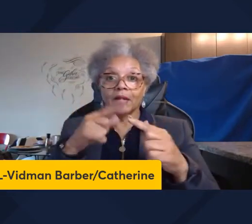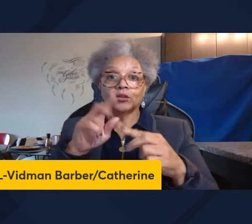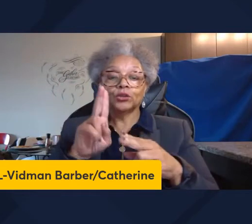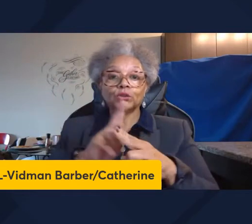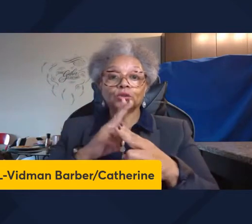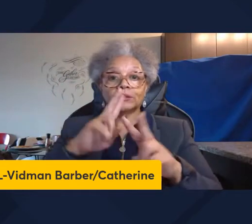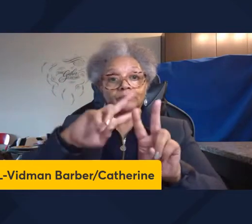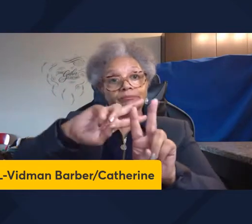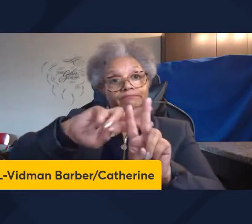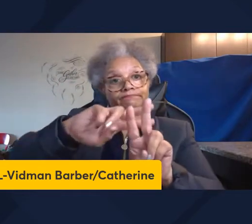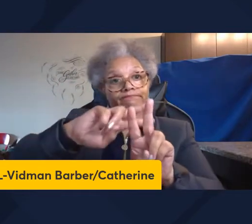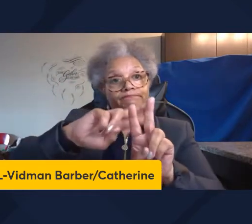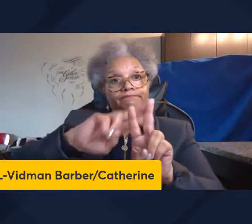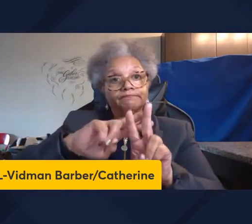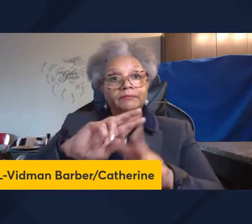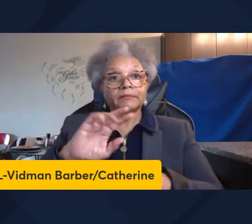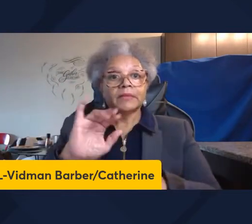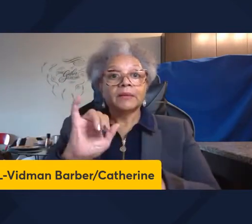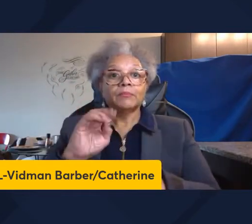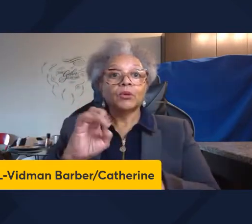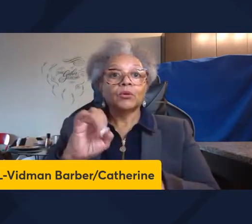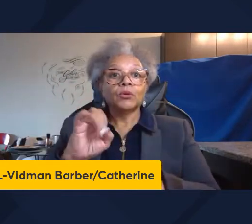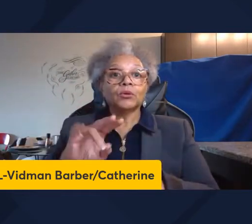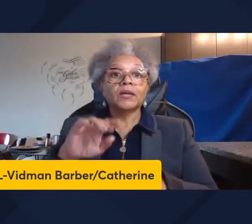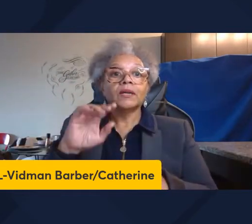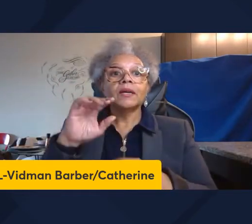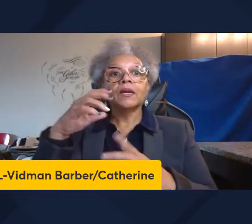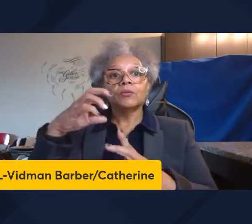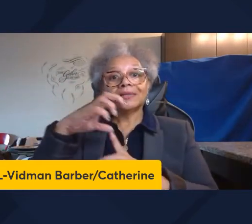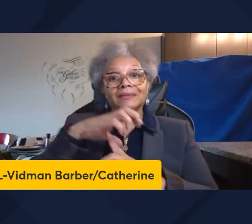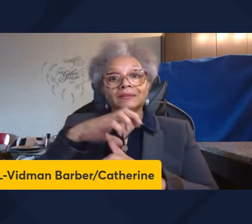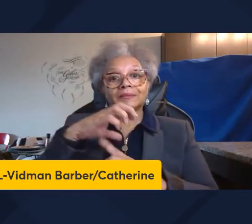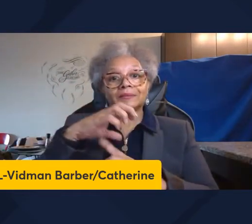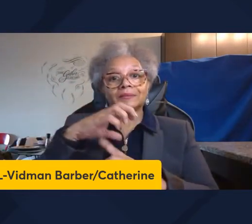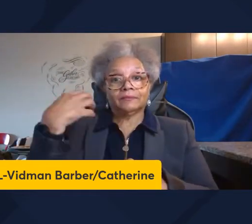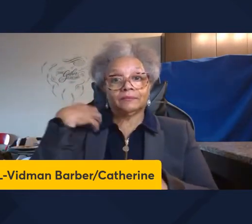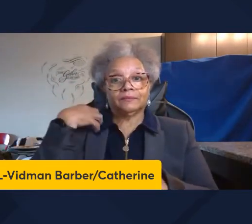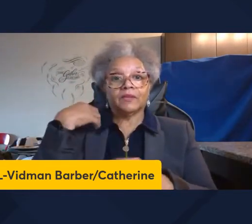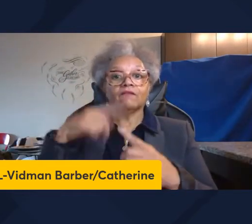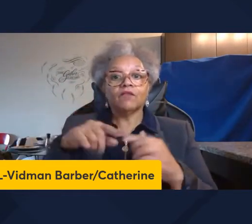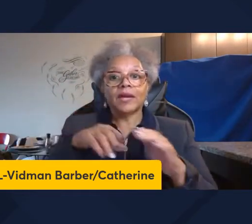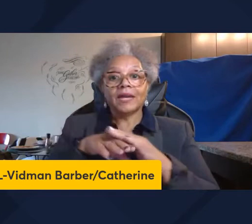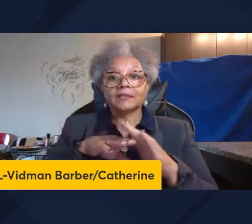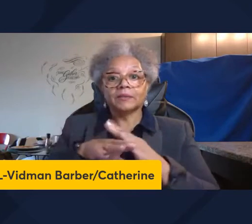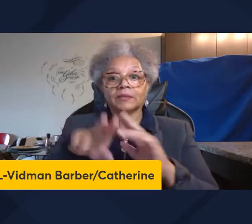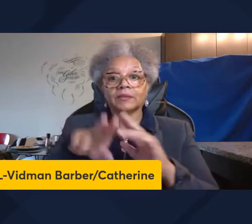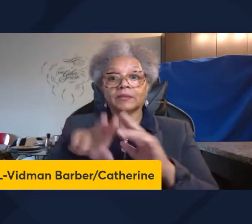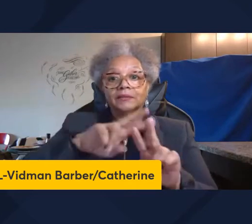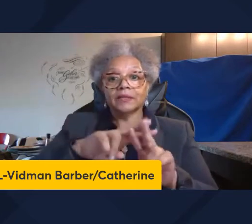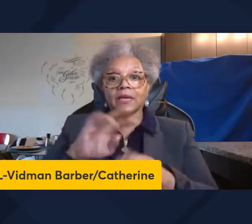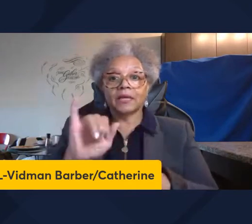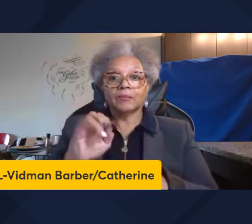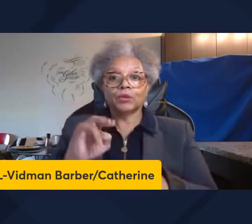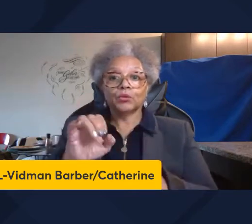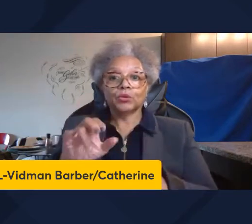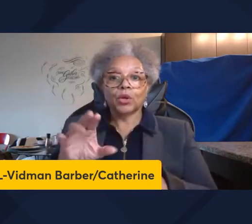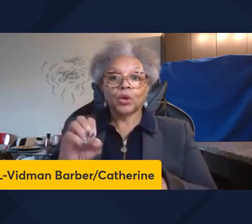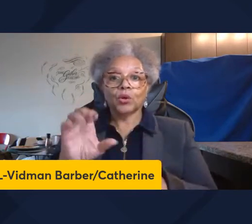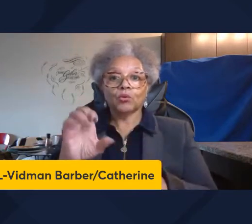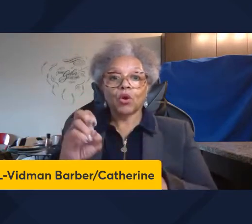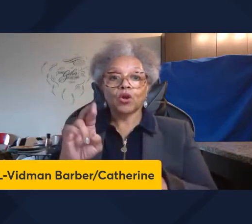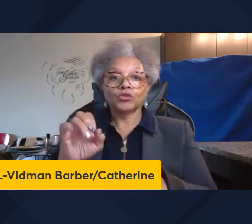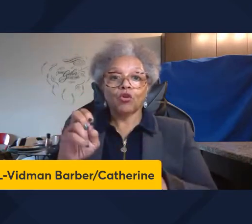Immuno Crossover, with each word capitalized for accessibility purposes. We will have the live captions